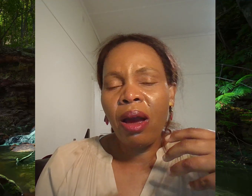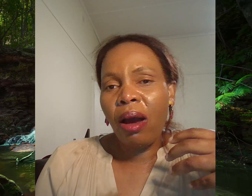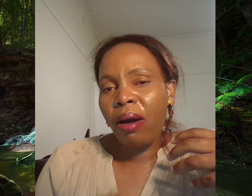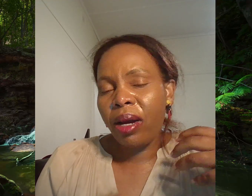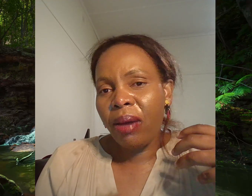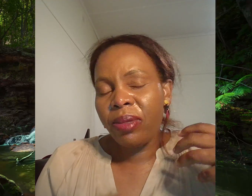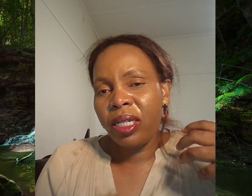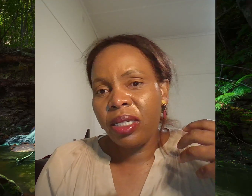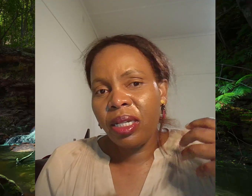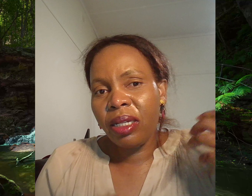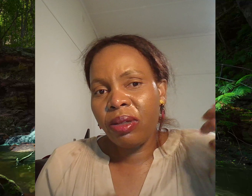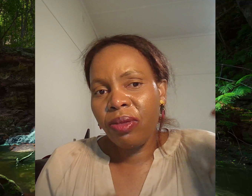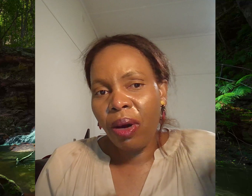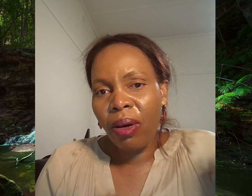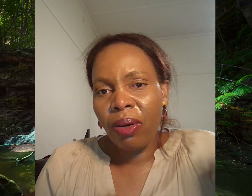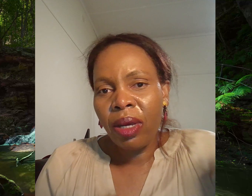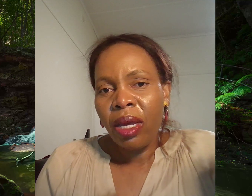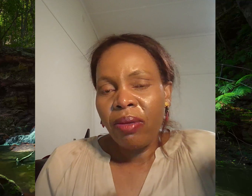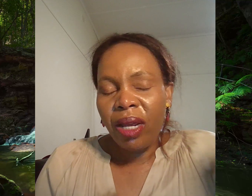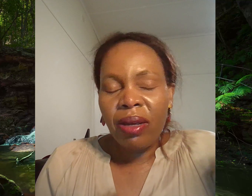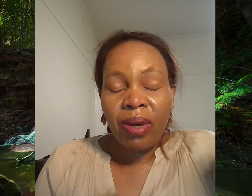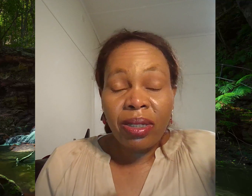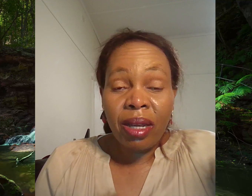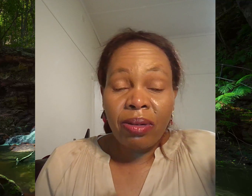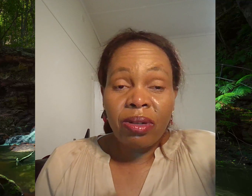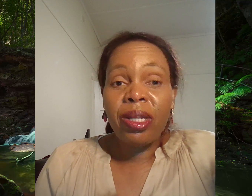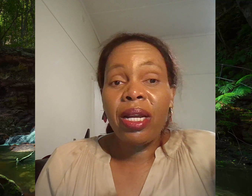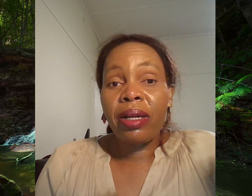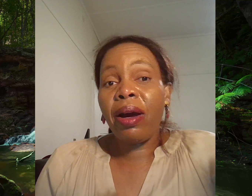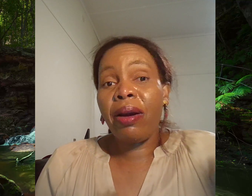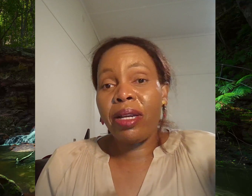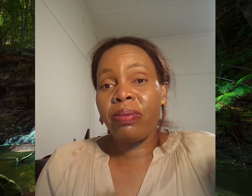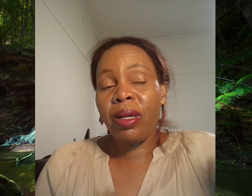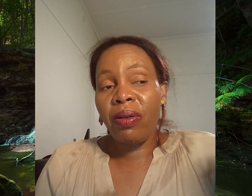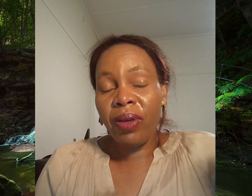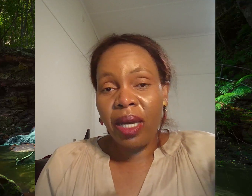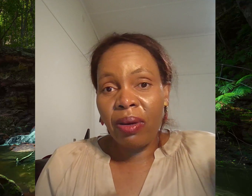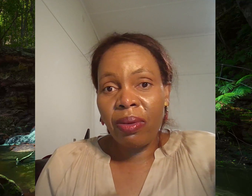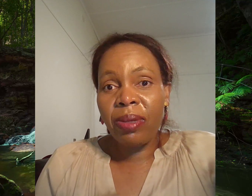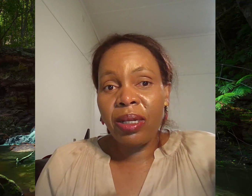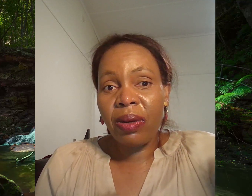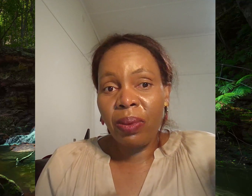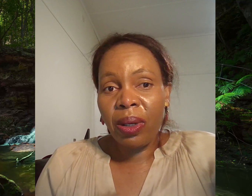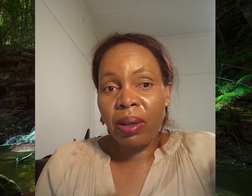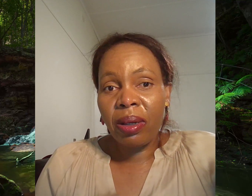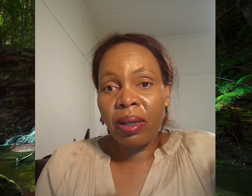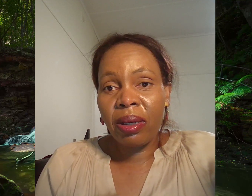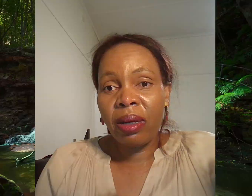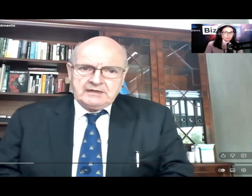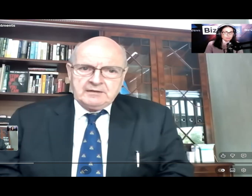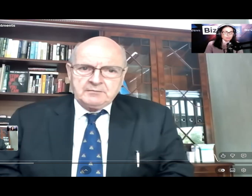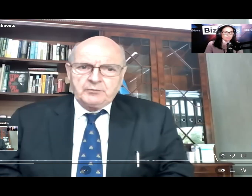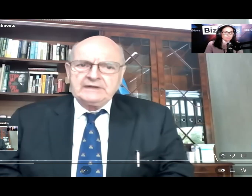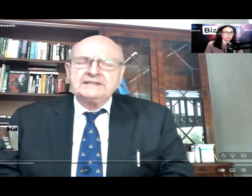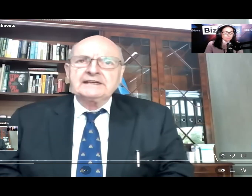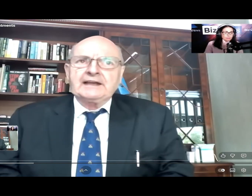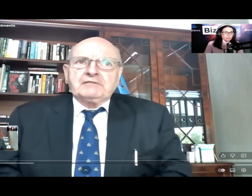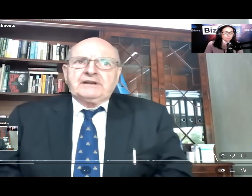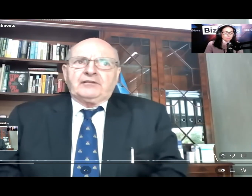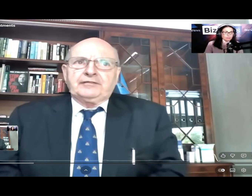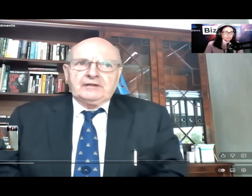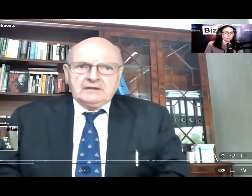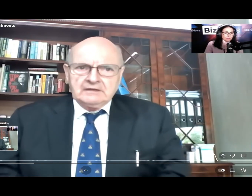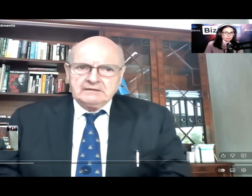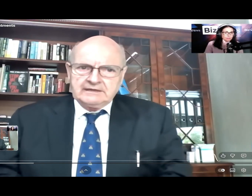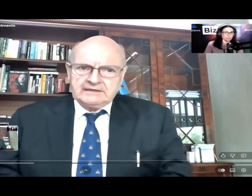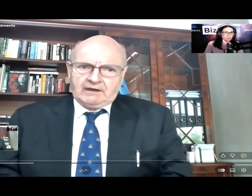her how come she's in this role. Really what sounded to me like a harassment of a young woman at work. But we need to get